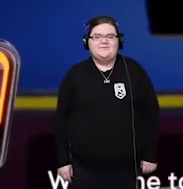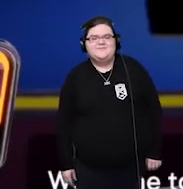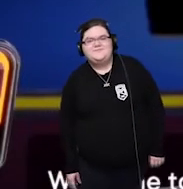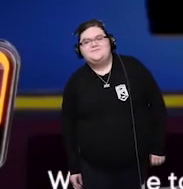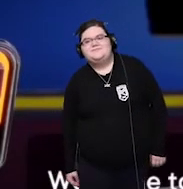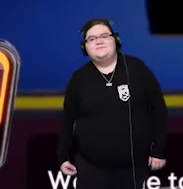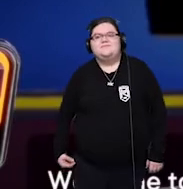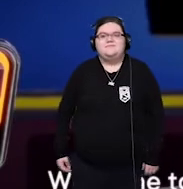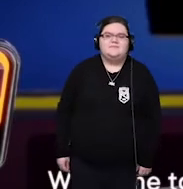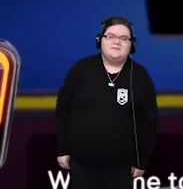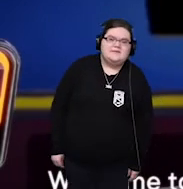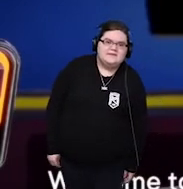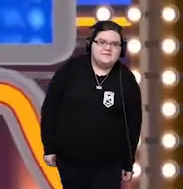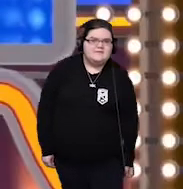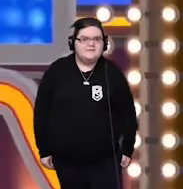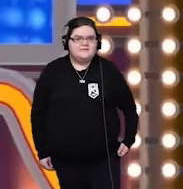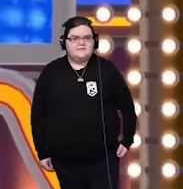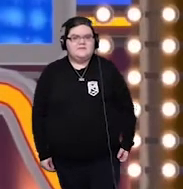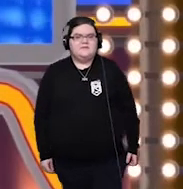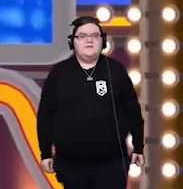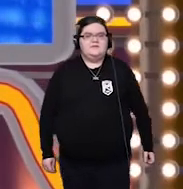yeah, alright.